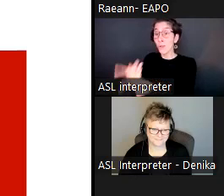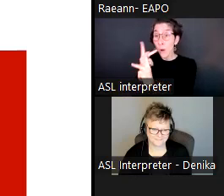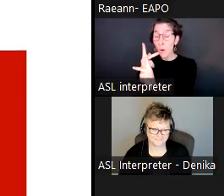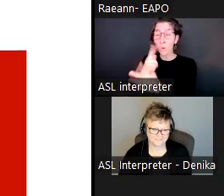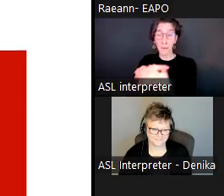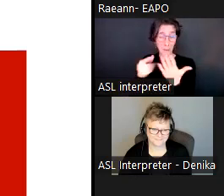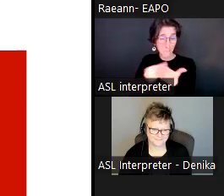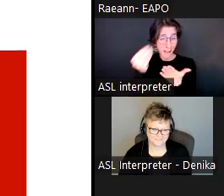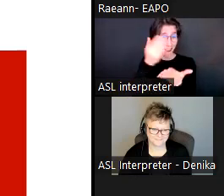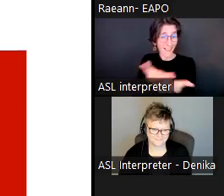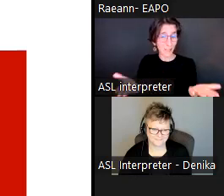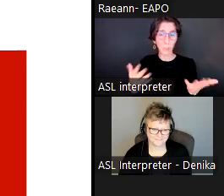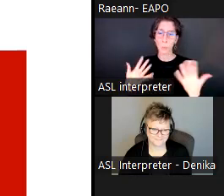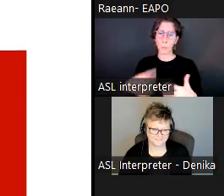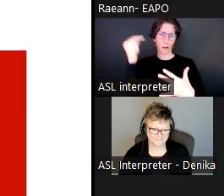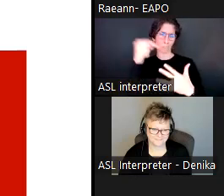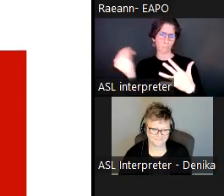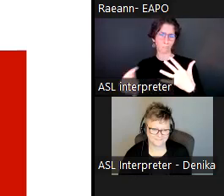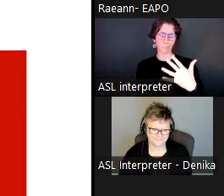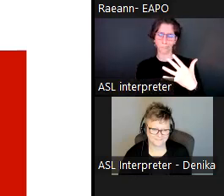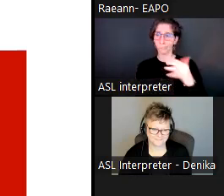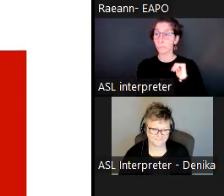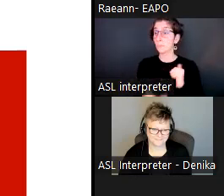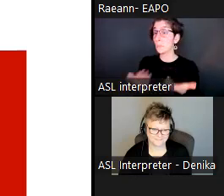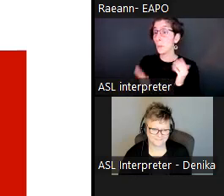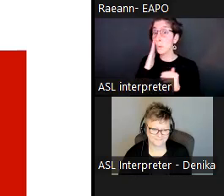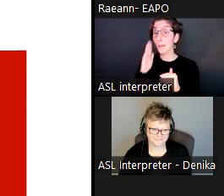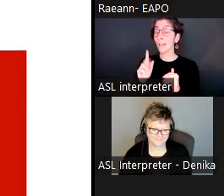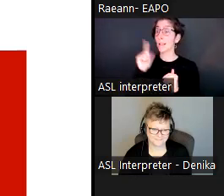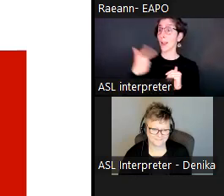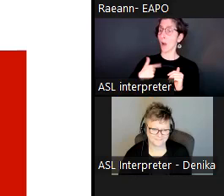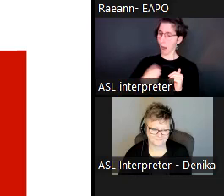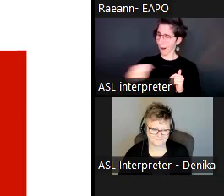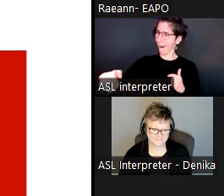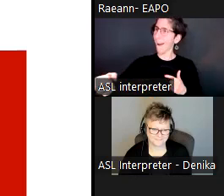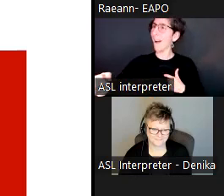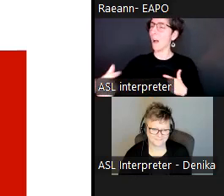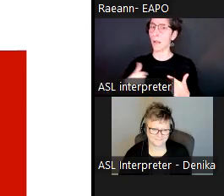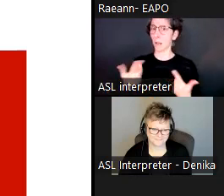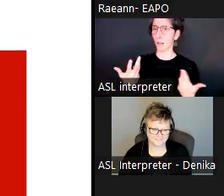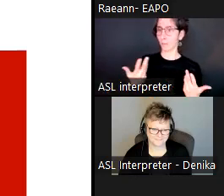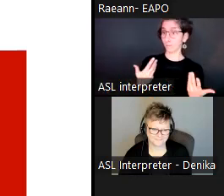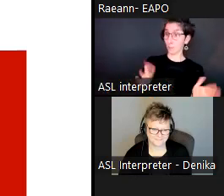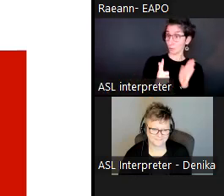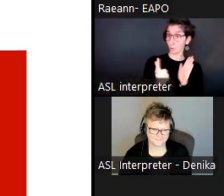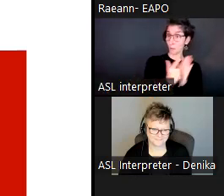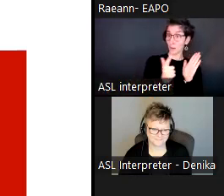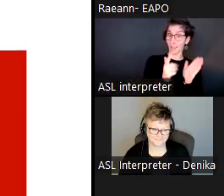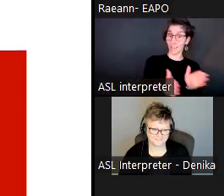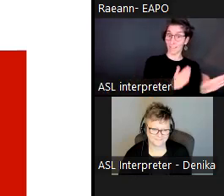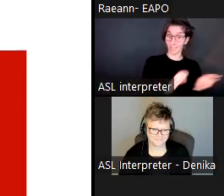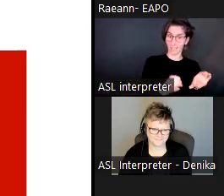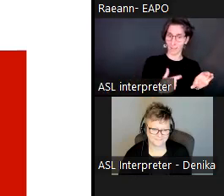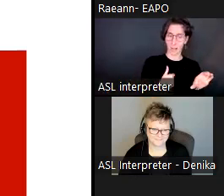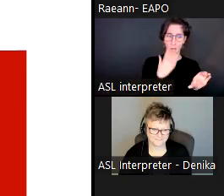services. They may use it to get a job where they need to hide criminal activities that they've done. They can get a